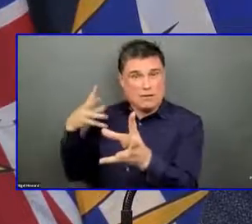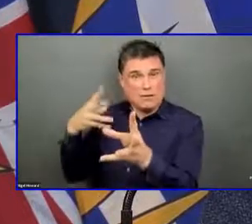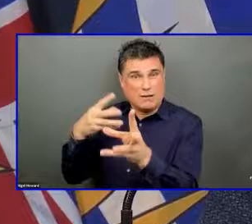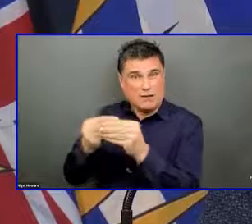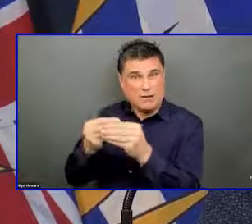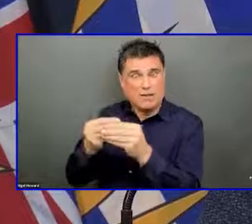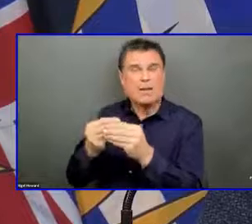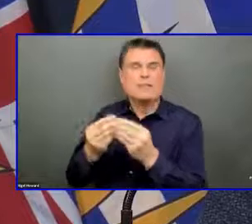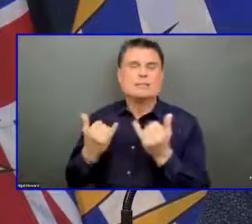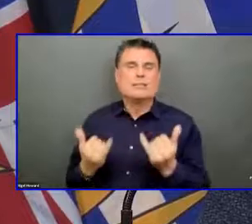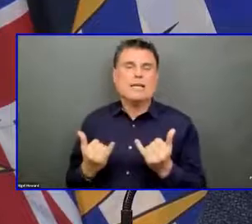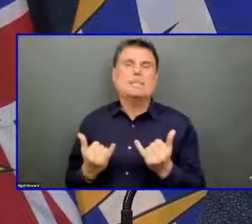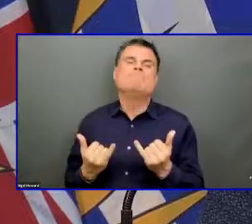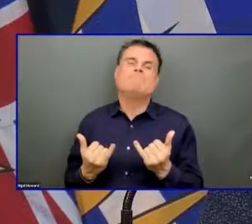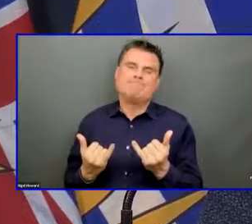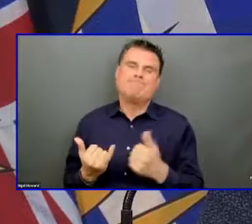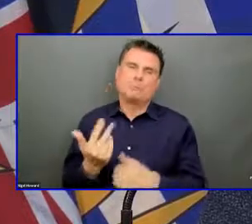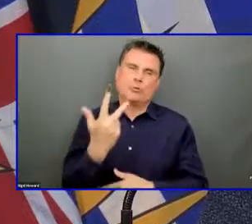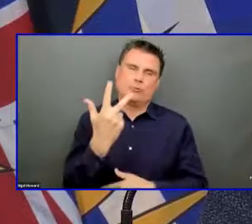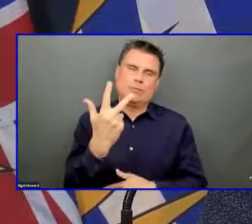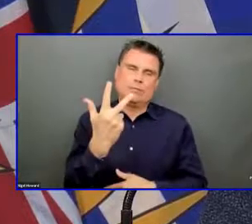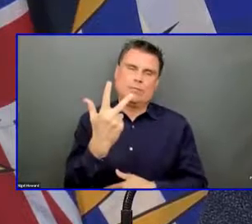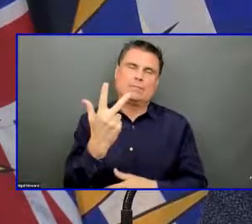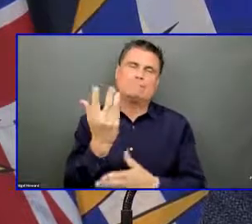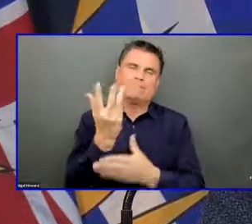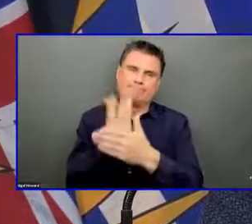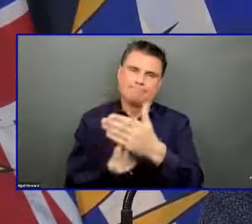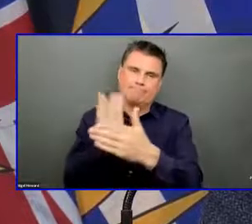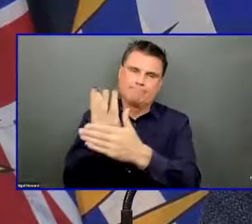British Columbia, bringing our total to